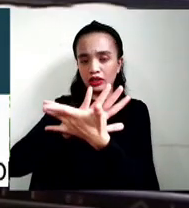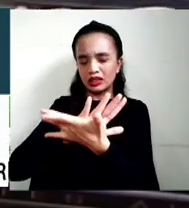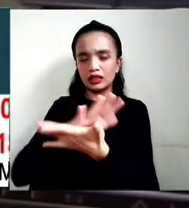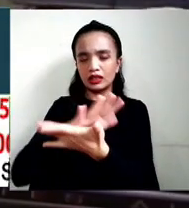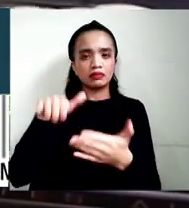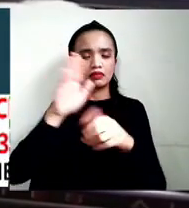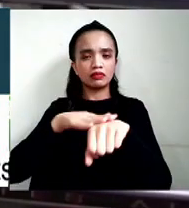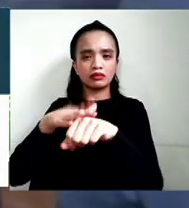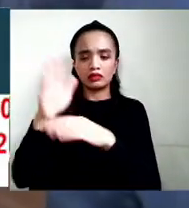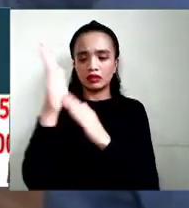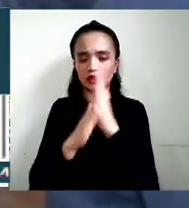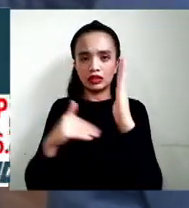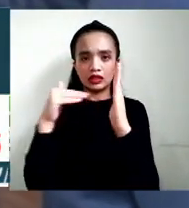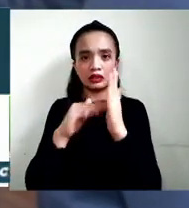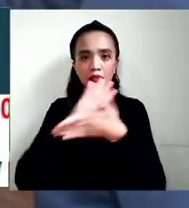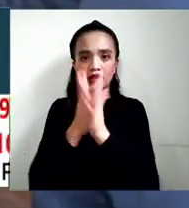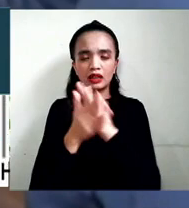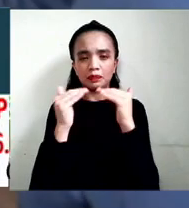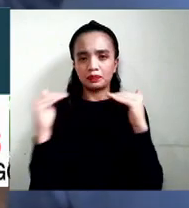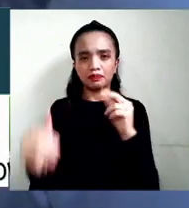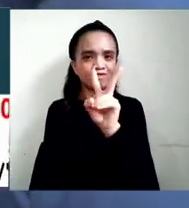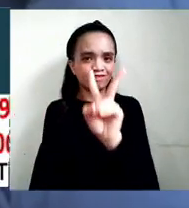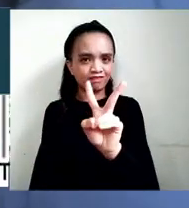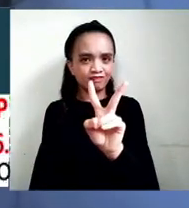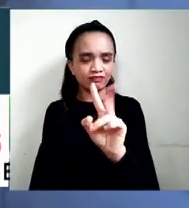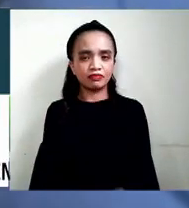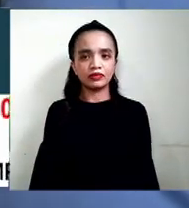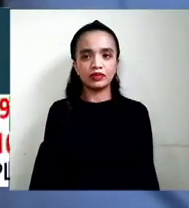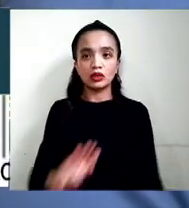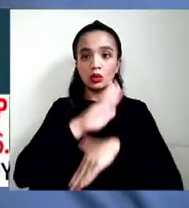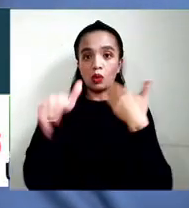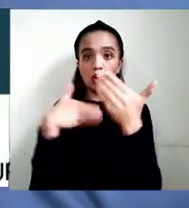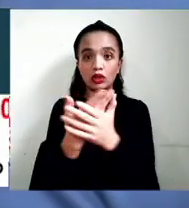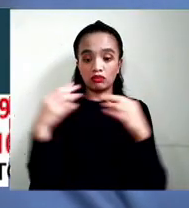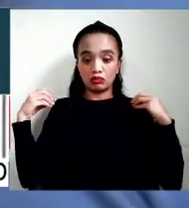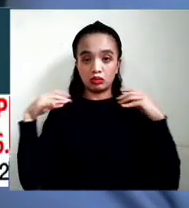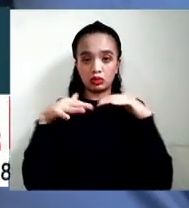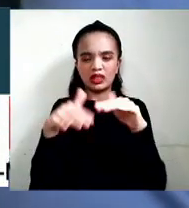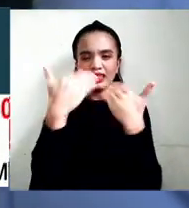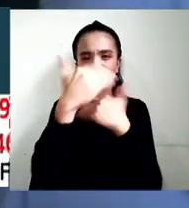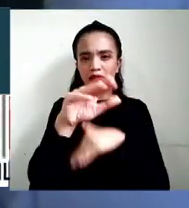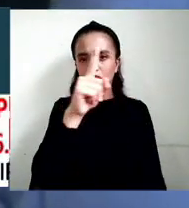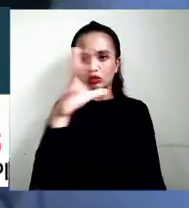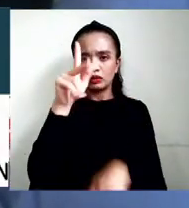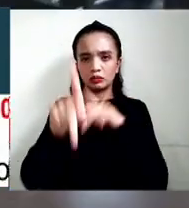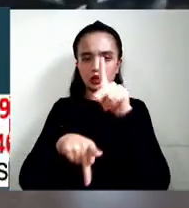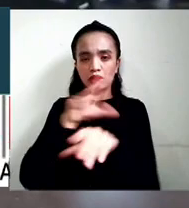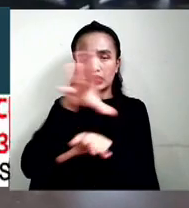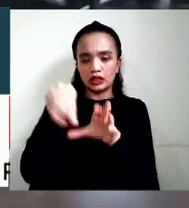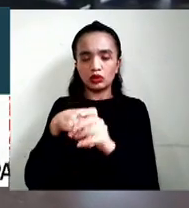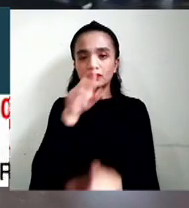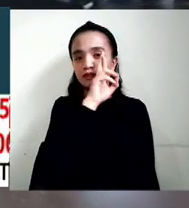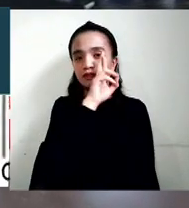was raised to level 2, with all gatherings limited to 100 people, including at restaurants and cafes.